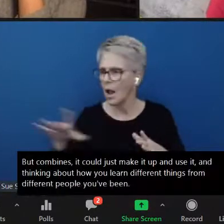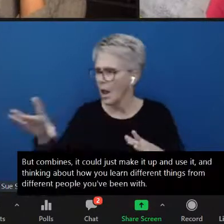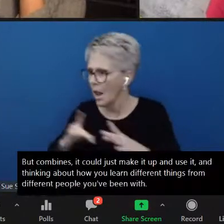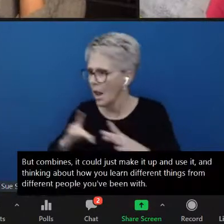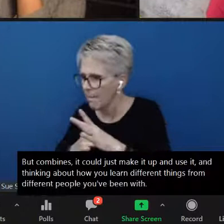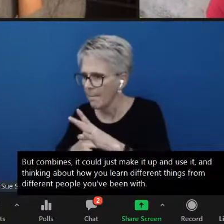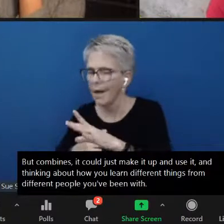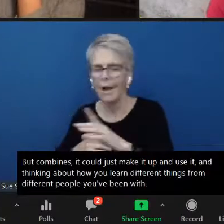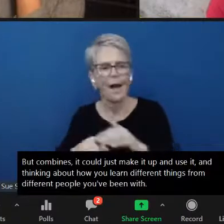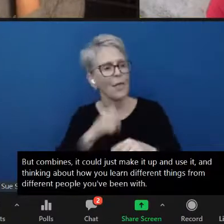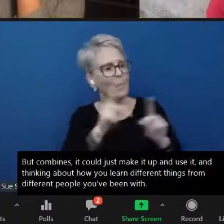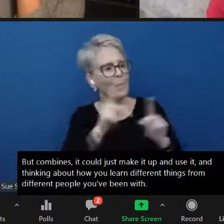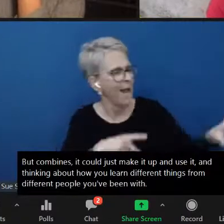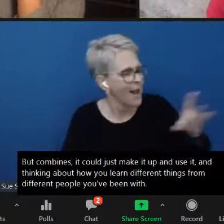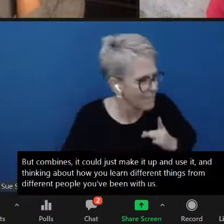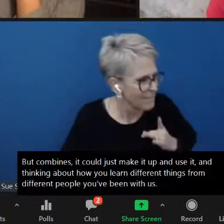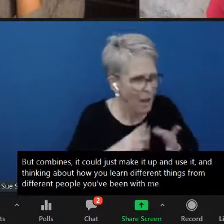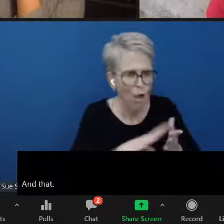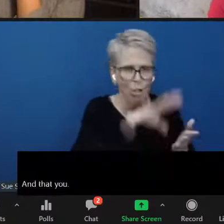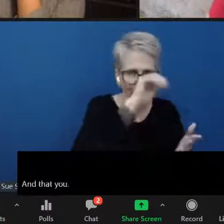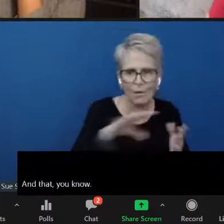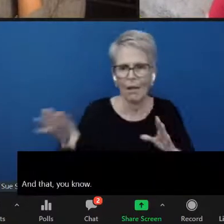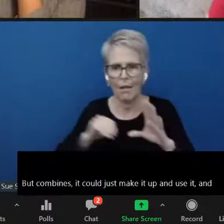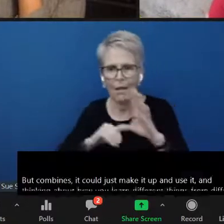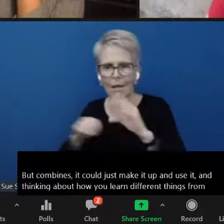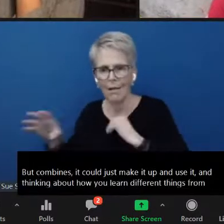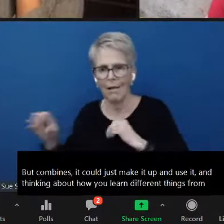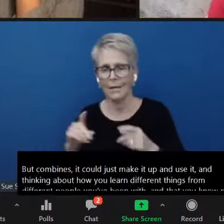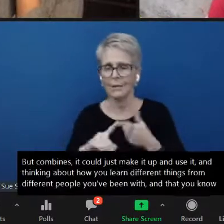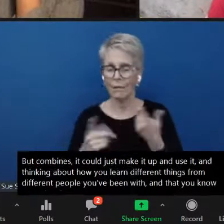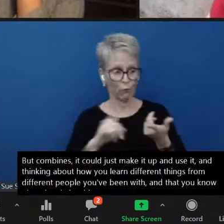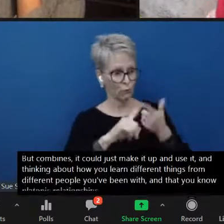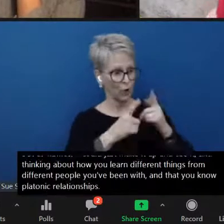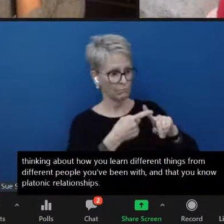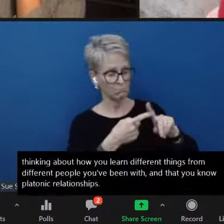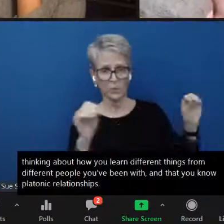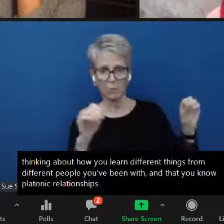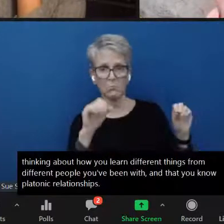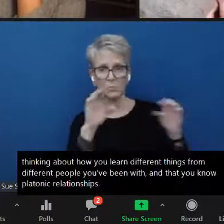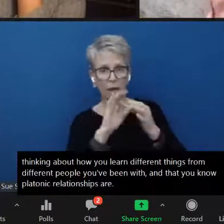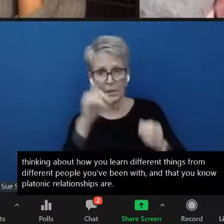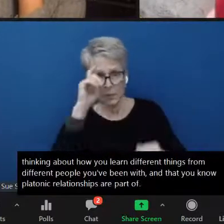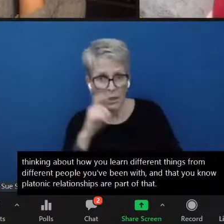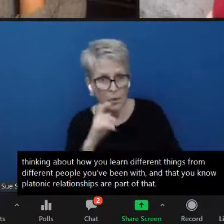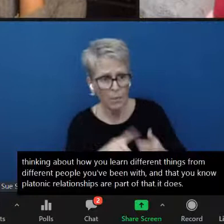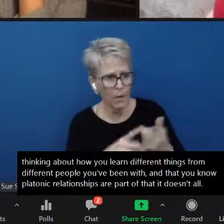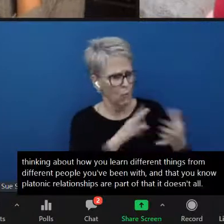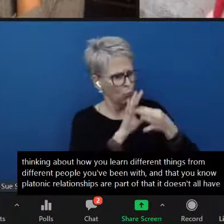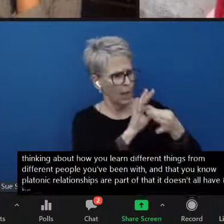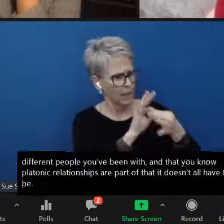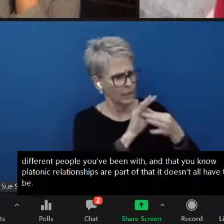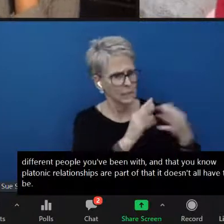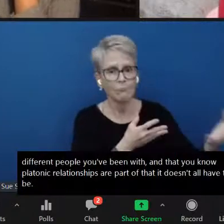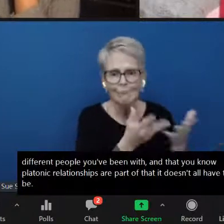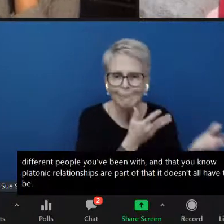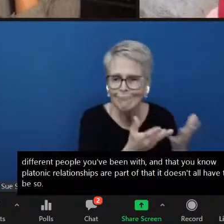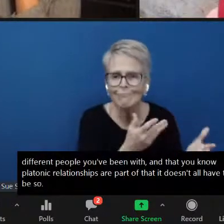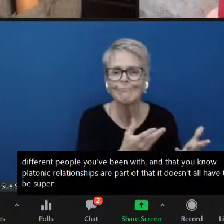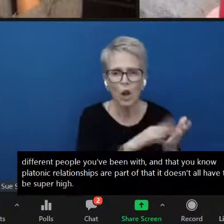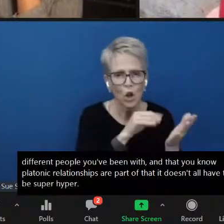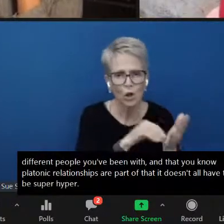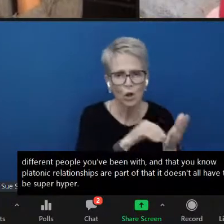with, and that, you know, platonic relationships are part of that. It doesn't all have to be a